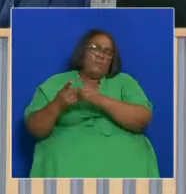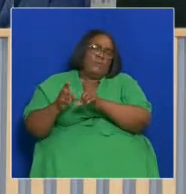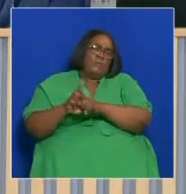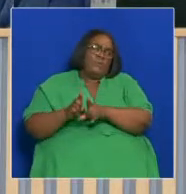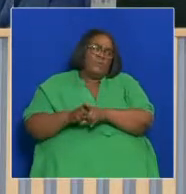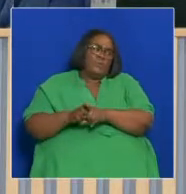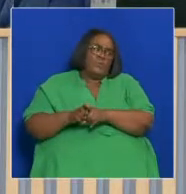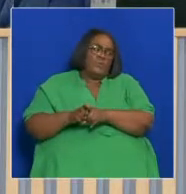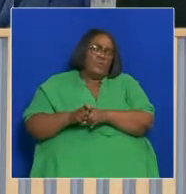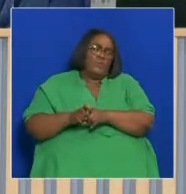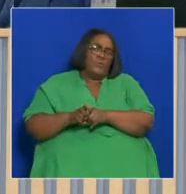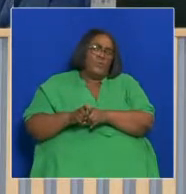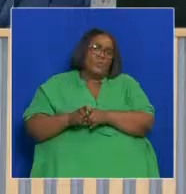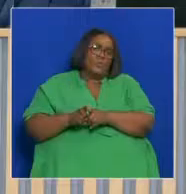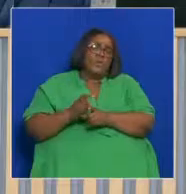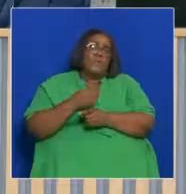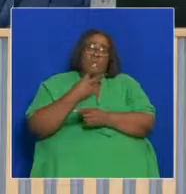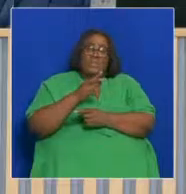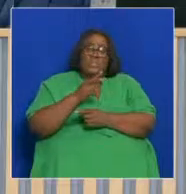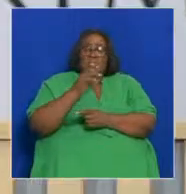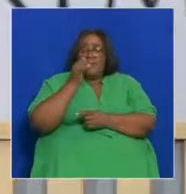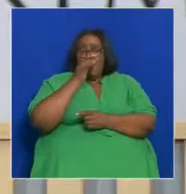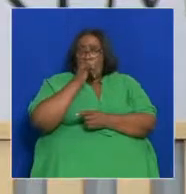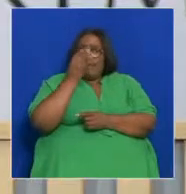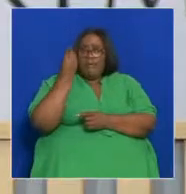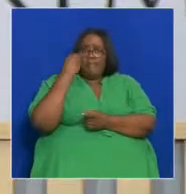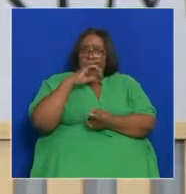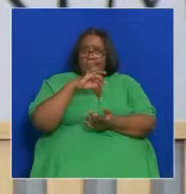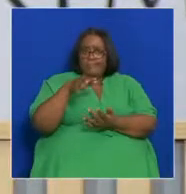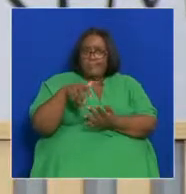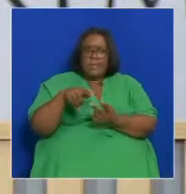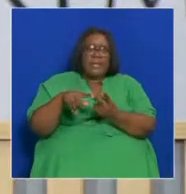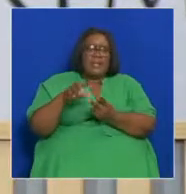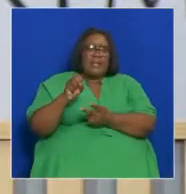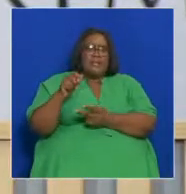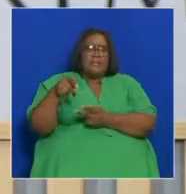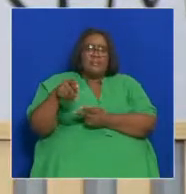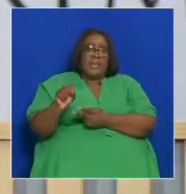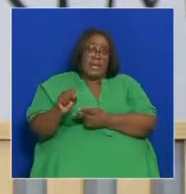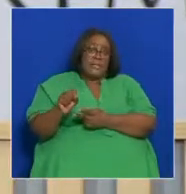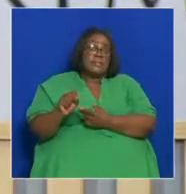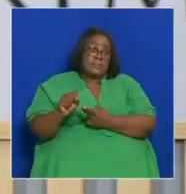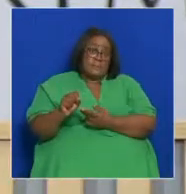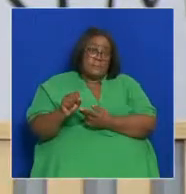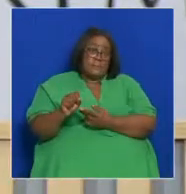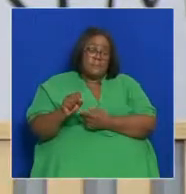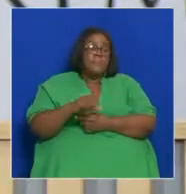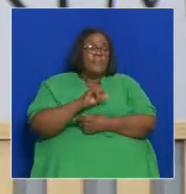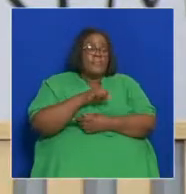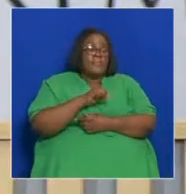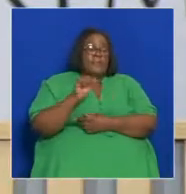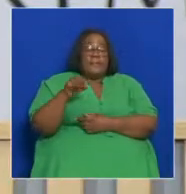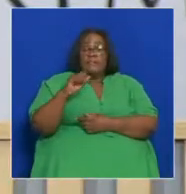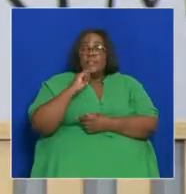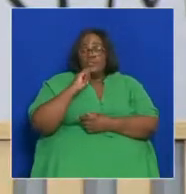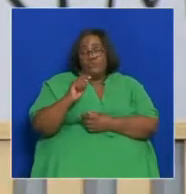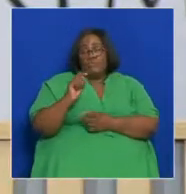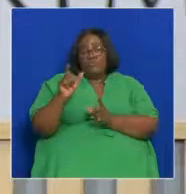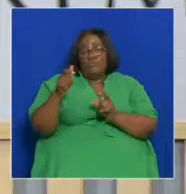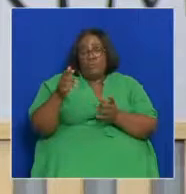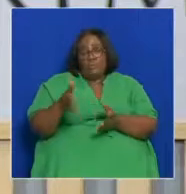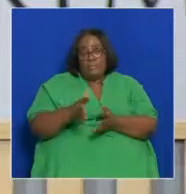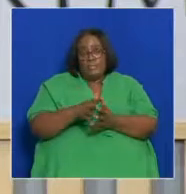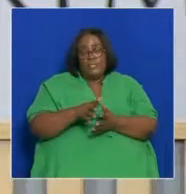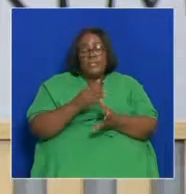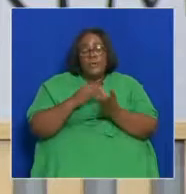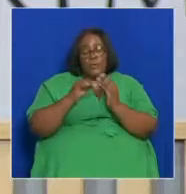with crime intelligence and SAPS. That is true, Commissioner. Lessons learned. Thank